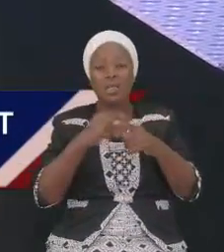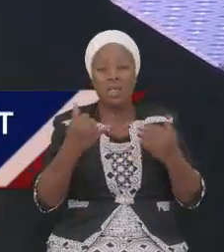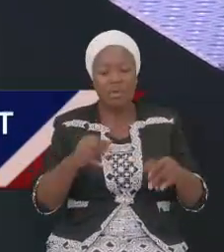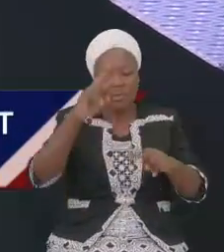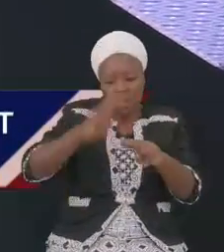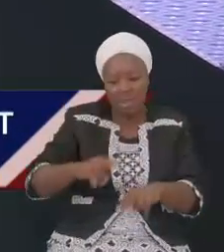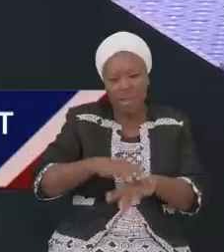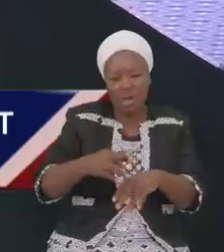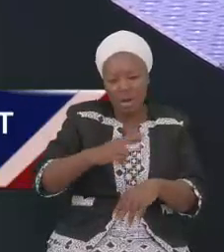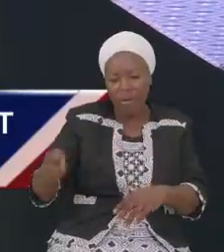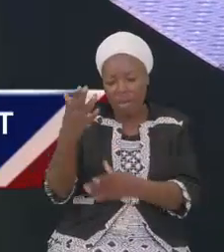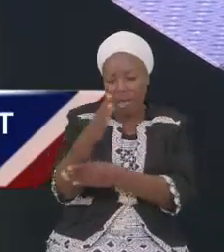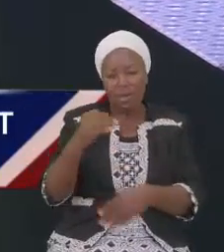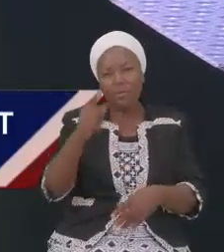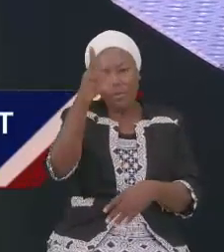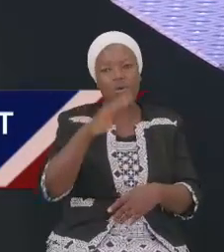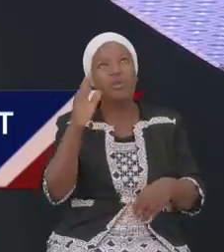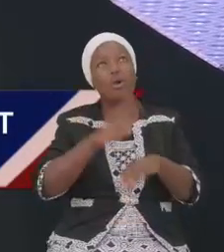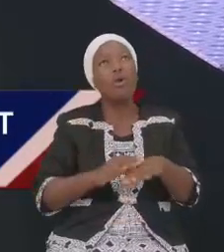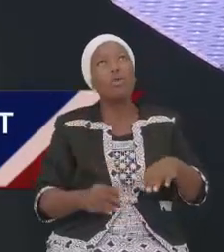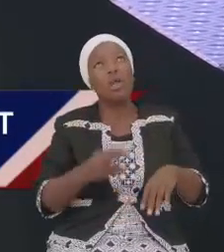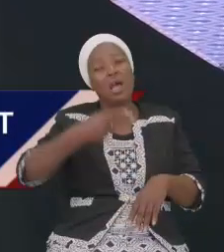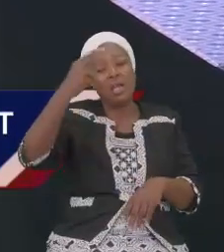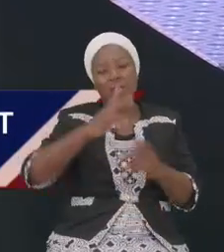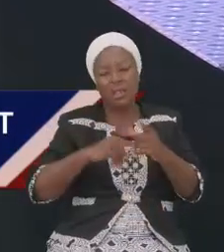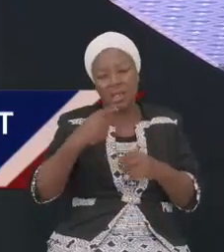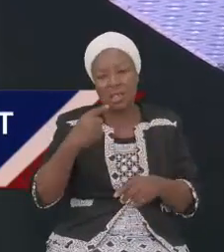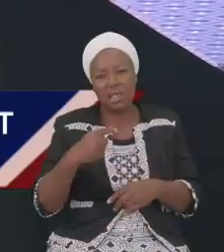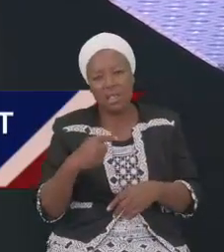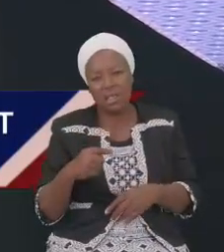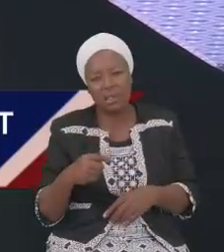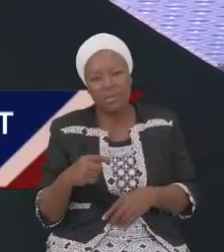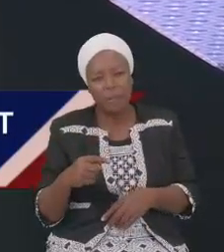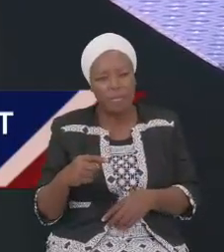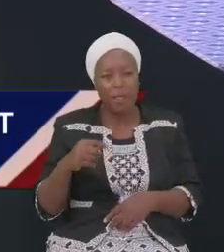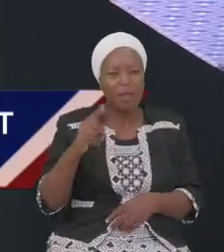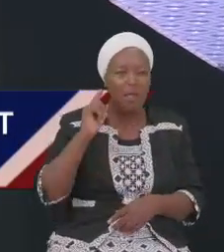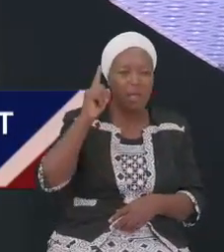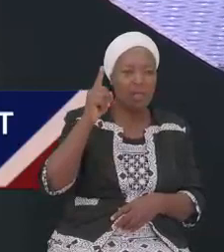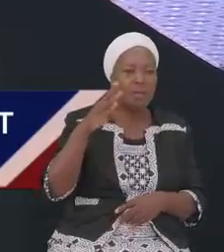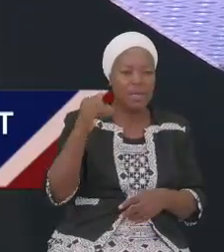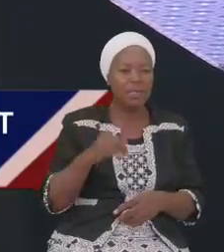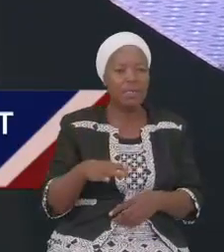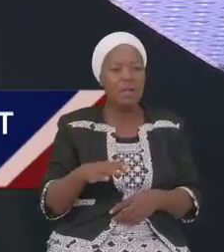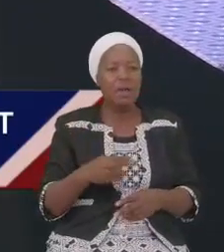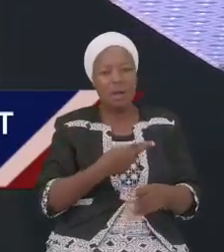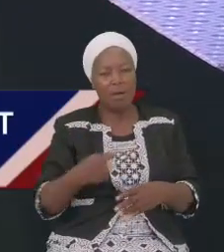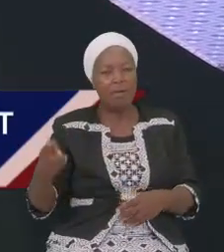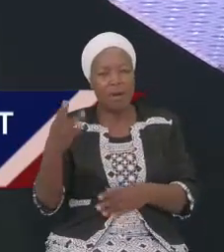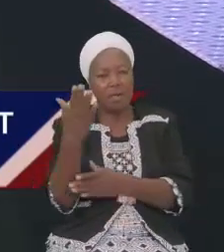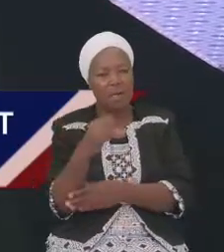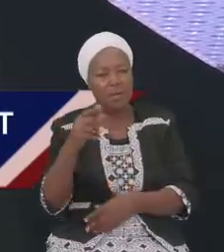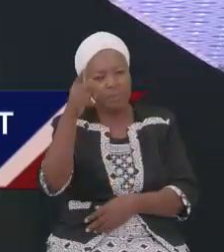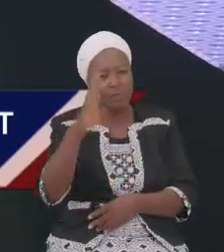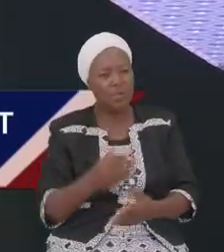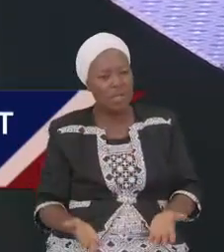the right hand of God on high. And he says, being by the right hand of God exalted, and